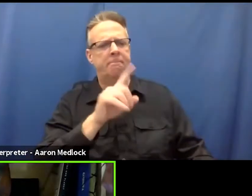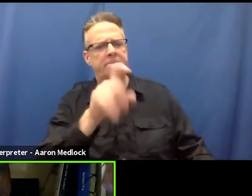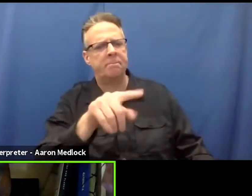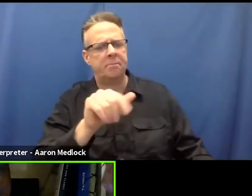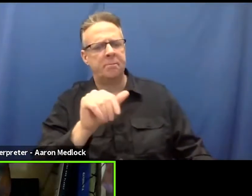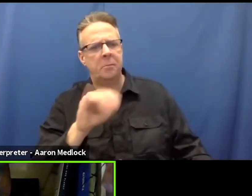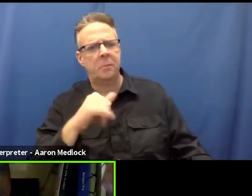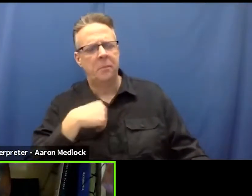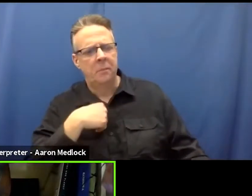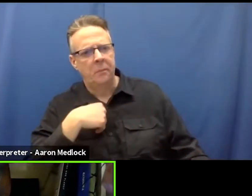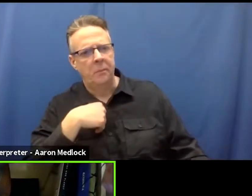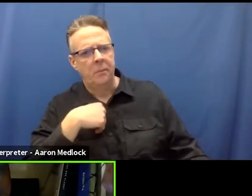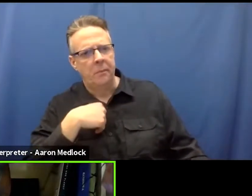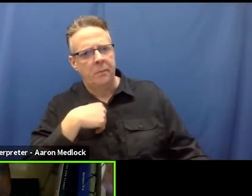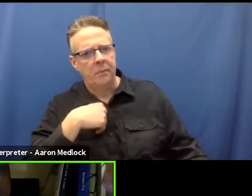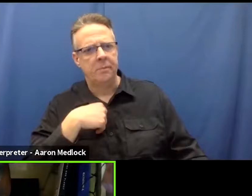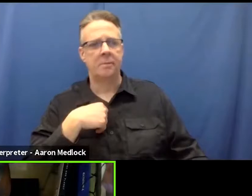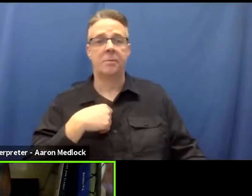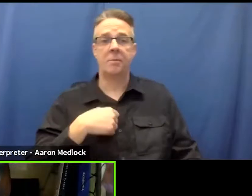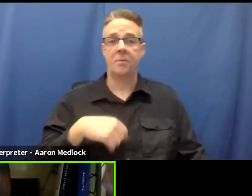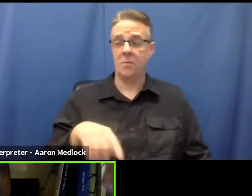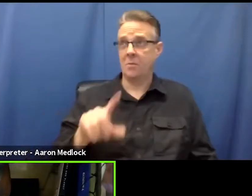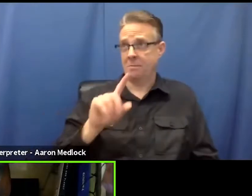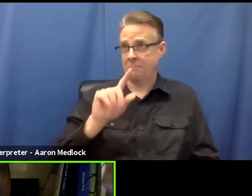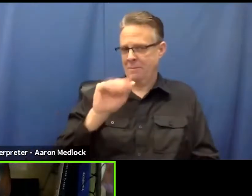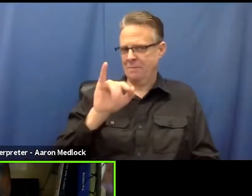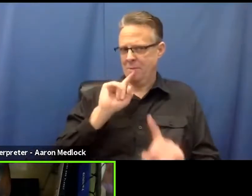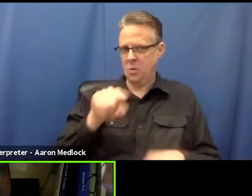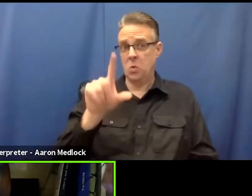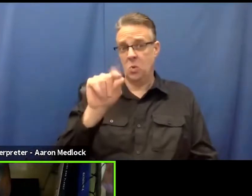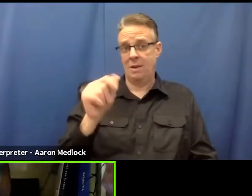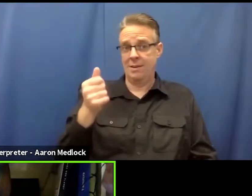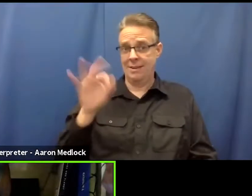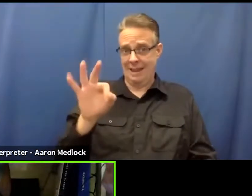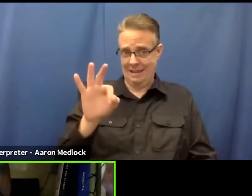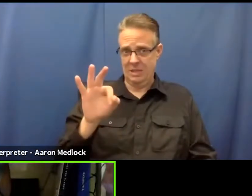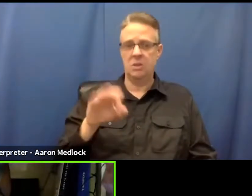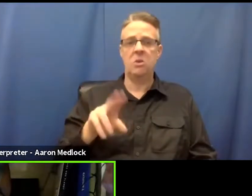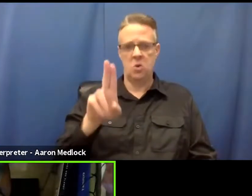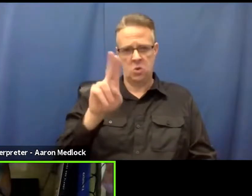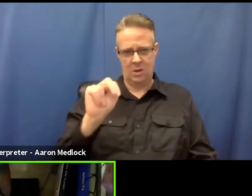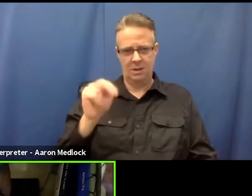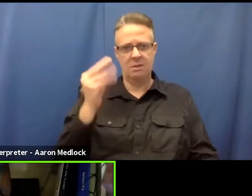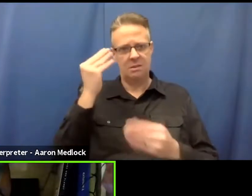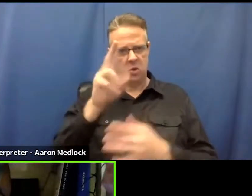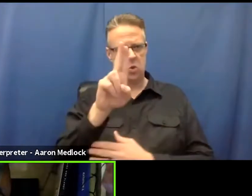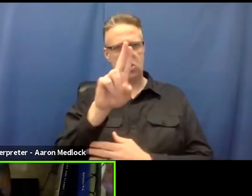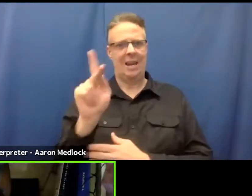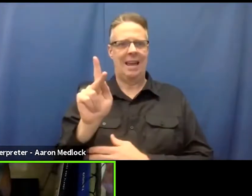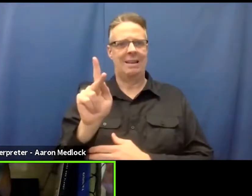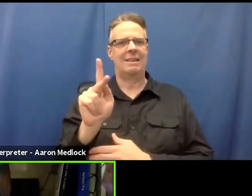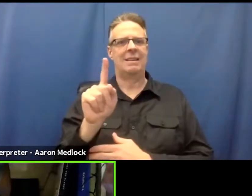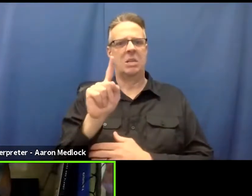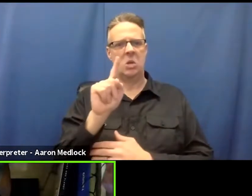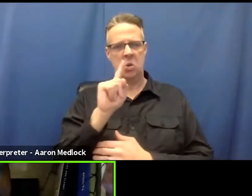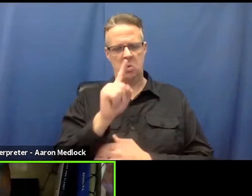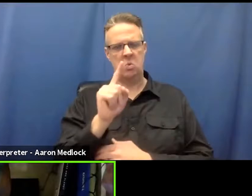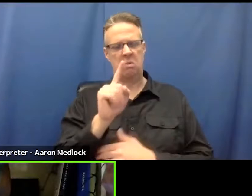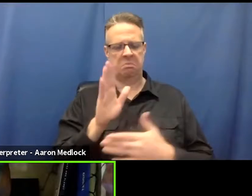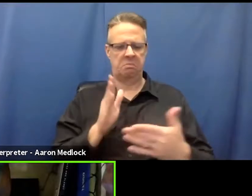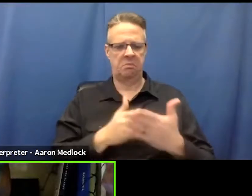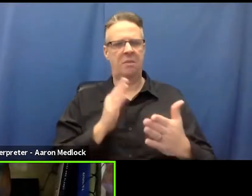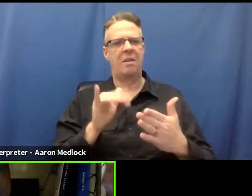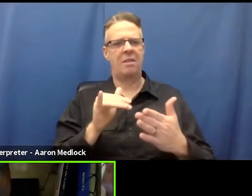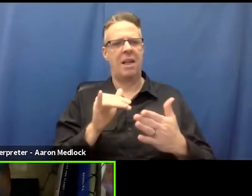Well, in 2019, the UN reported that the UK was actively violating